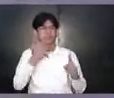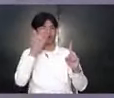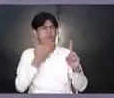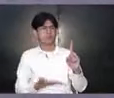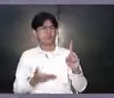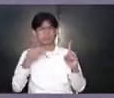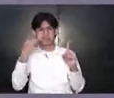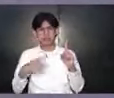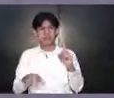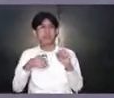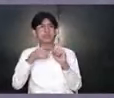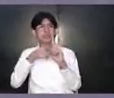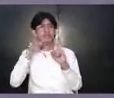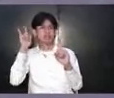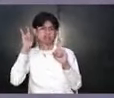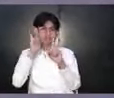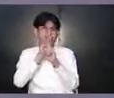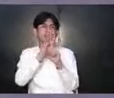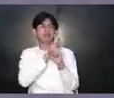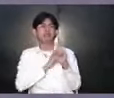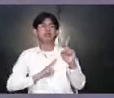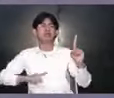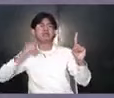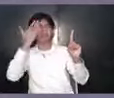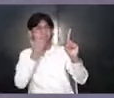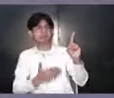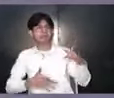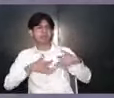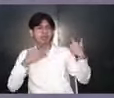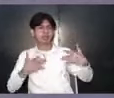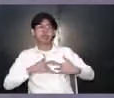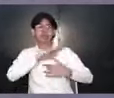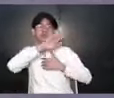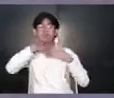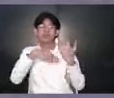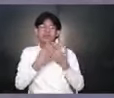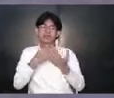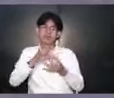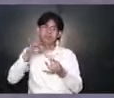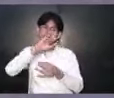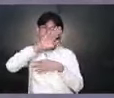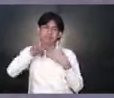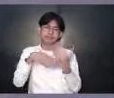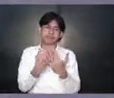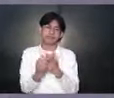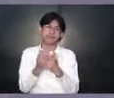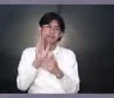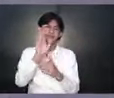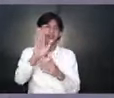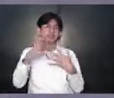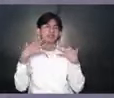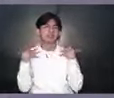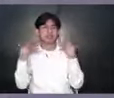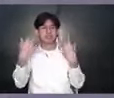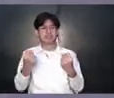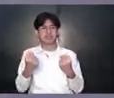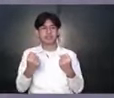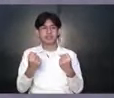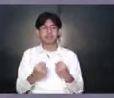Love the Lord your God with all your heart, with all your soul, and with all your